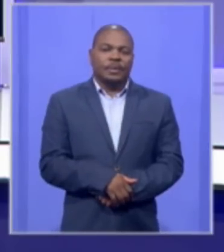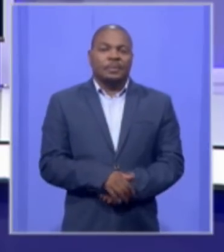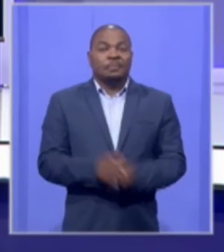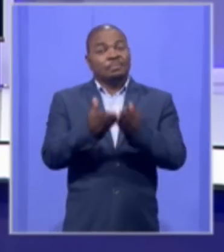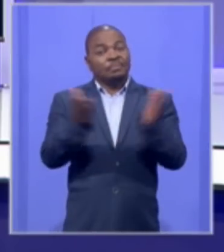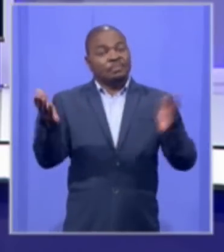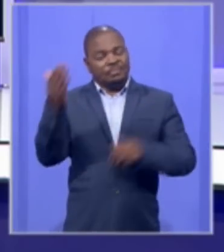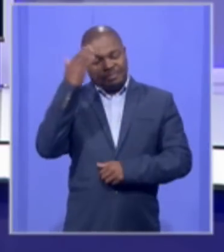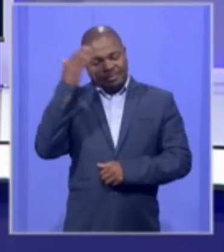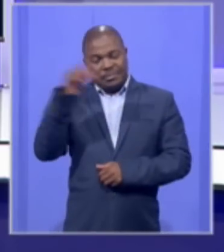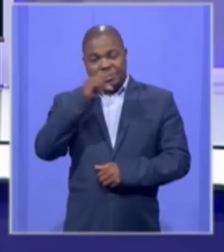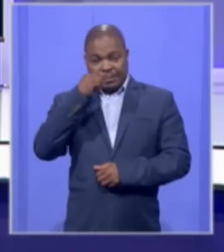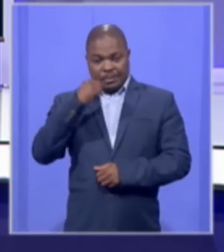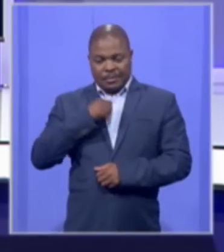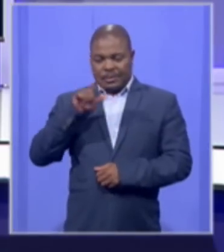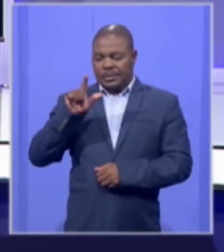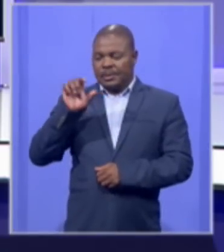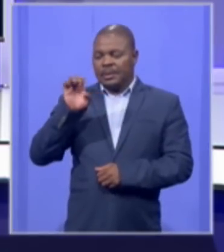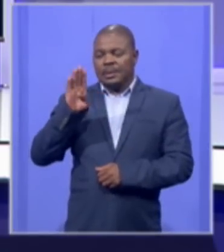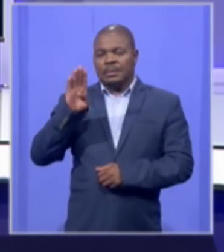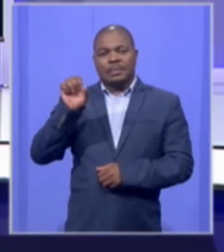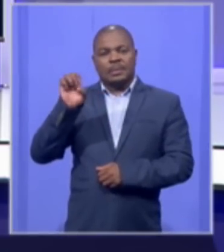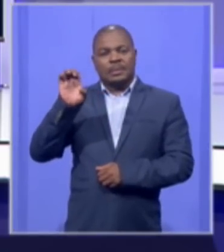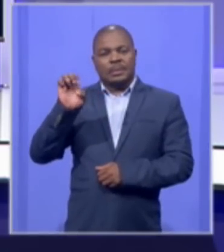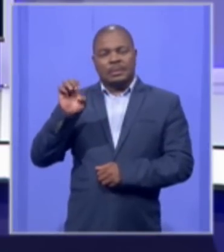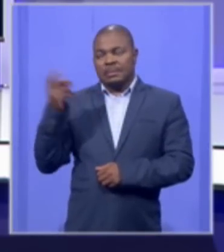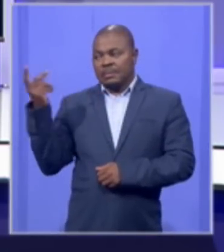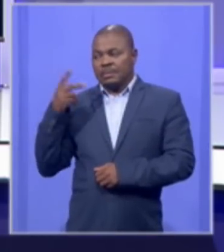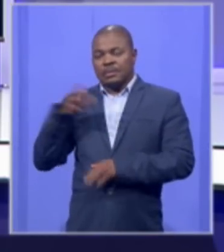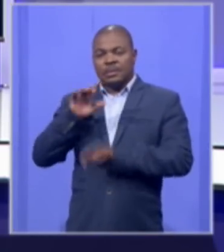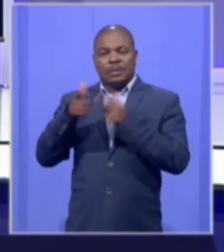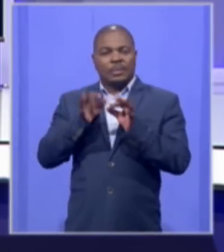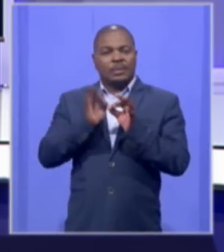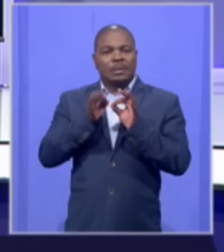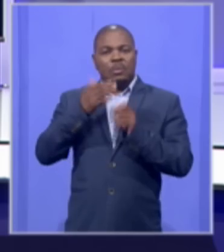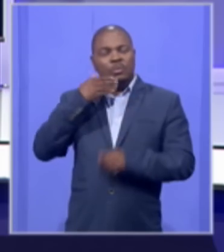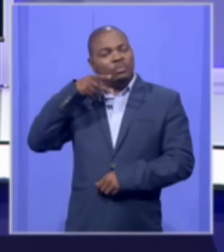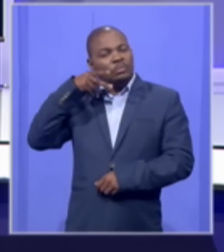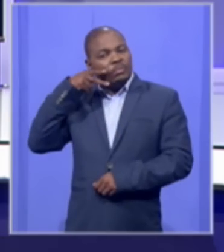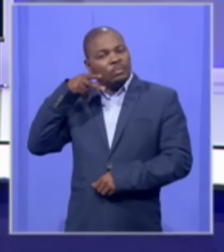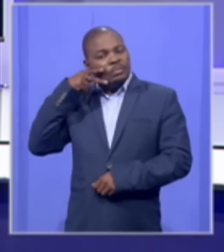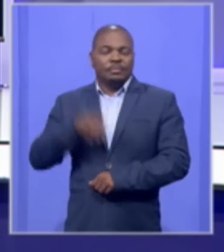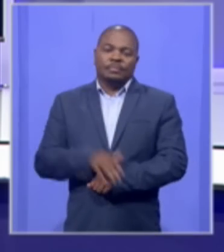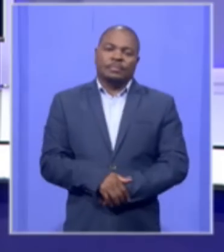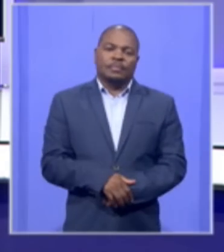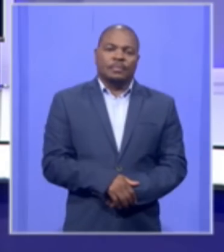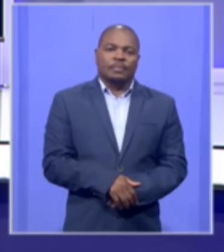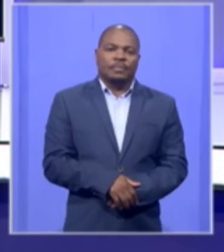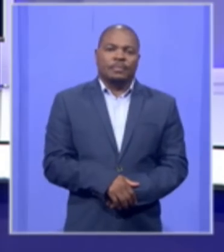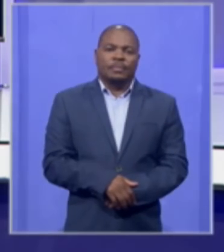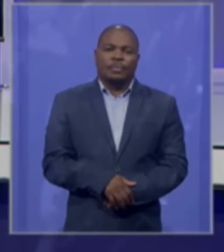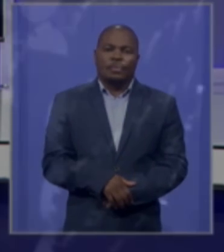Bešung Thobela nna ke lebeseng ka dimeng gomme ke tla thušana le mofetoledi wa polelo ya diatla wa rra go ka Sten Letlalo.